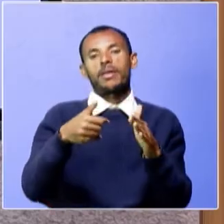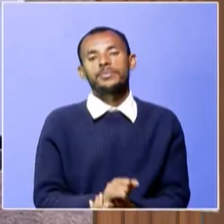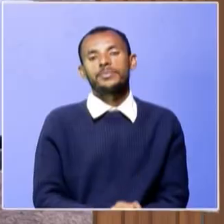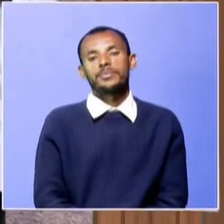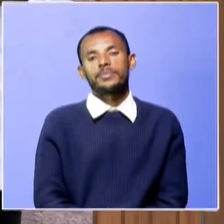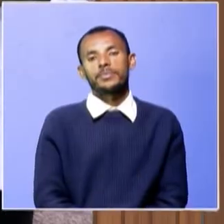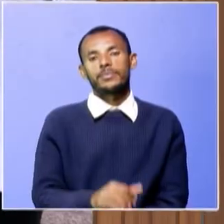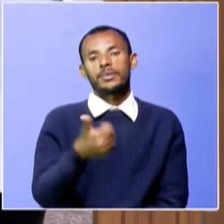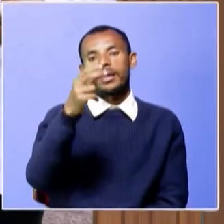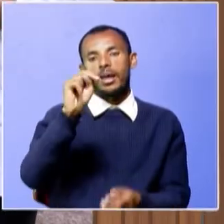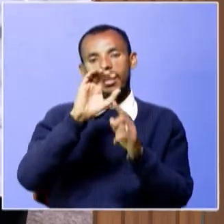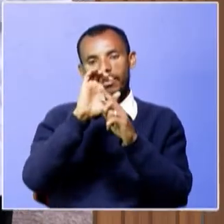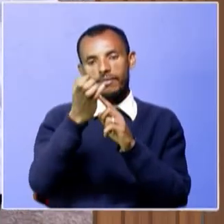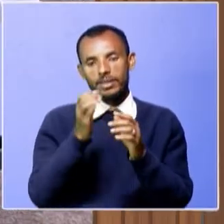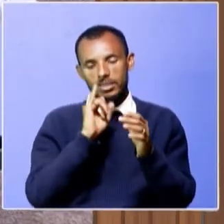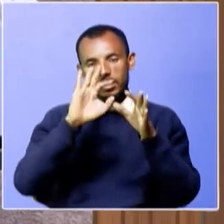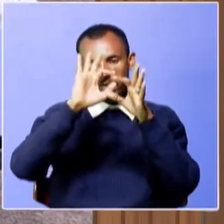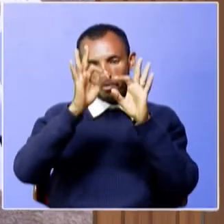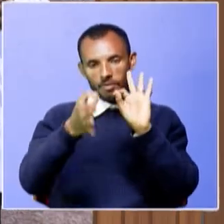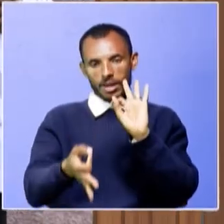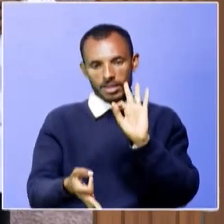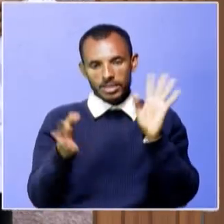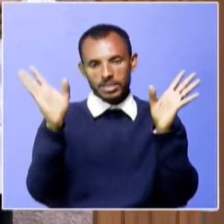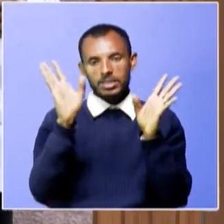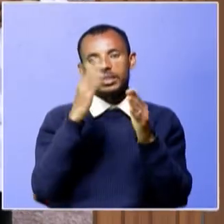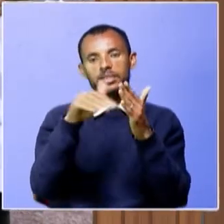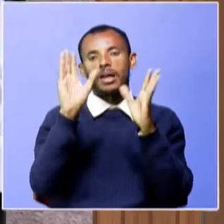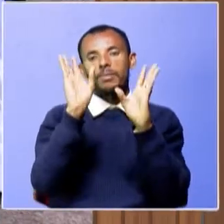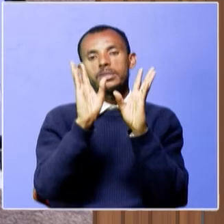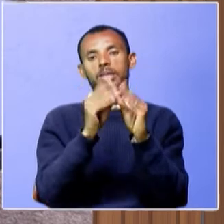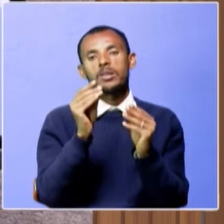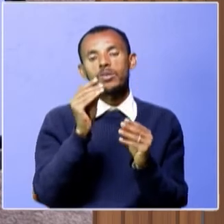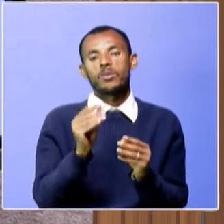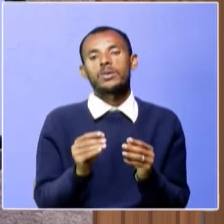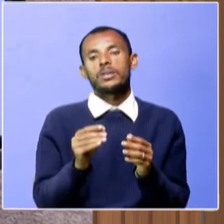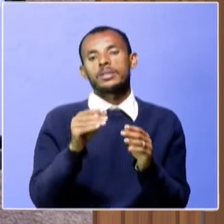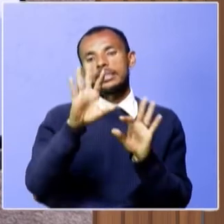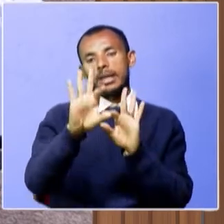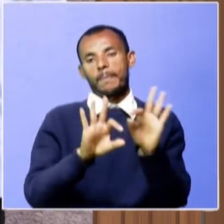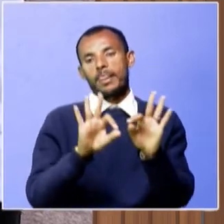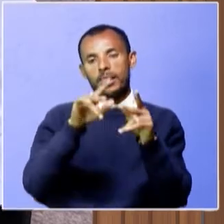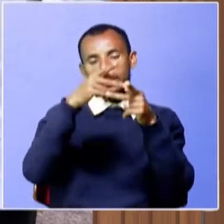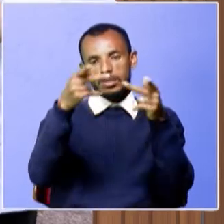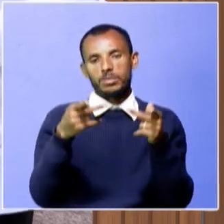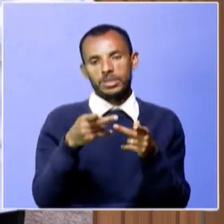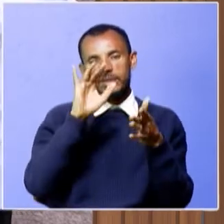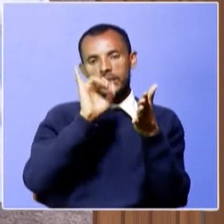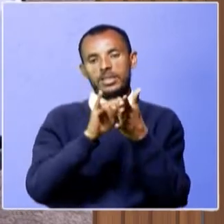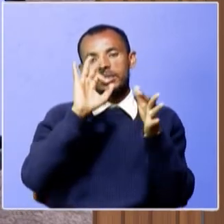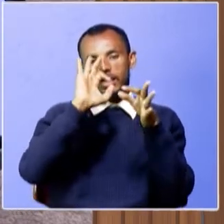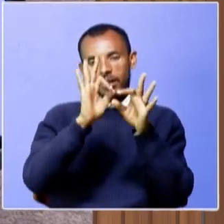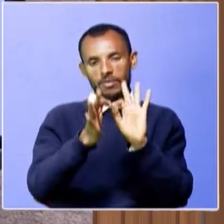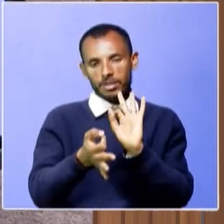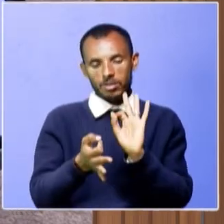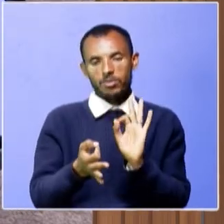is? An event is defined as the subset of a sample space. Okay, that is the definition